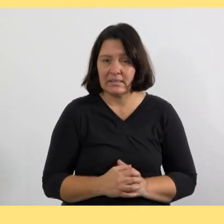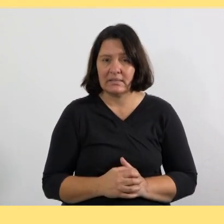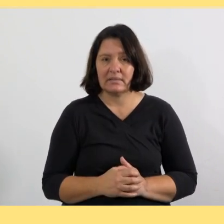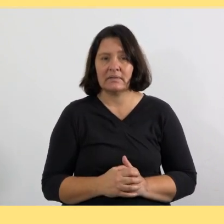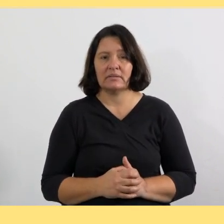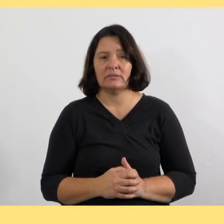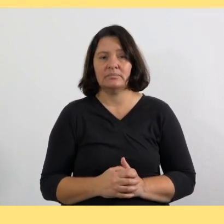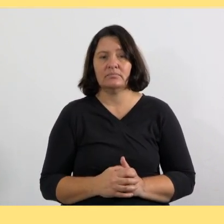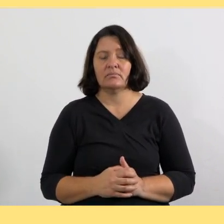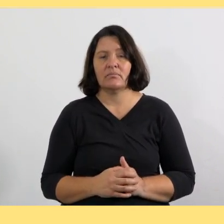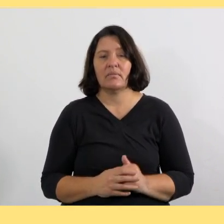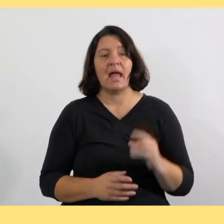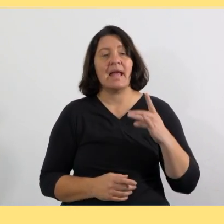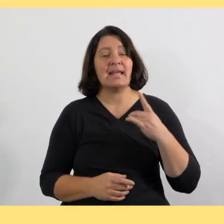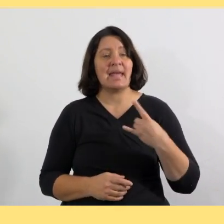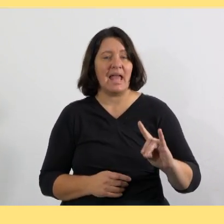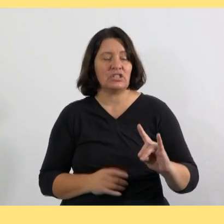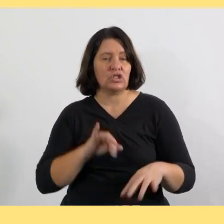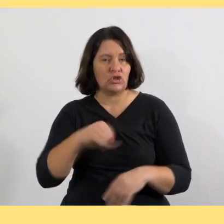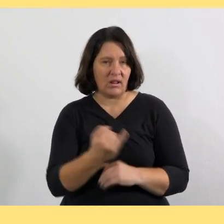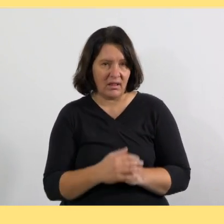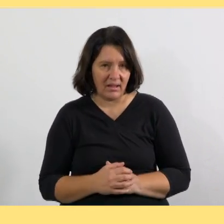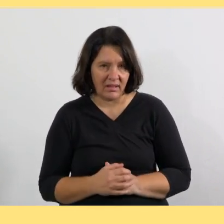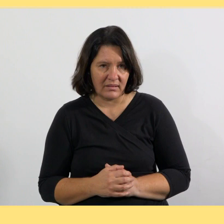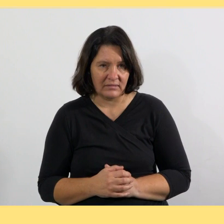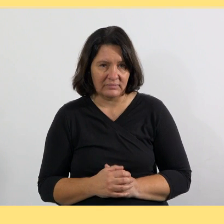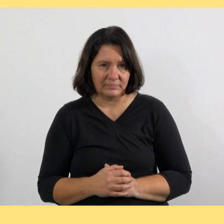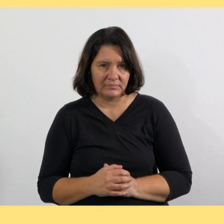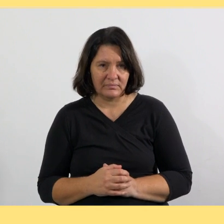call cash